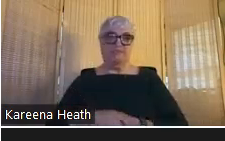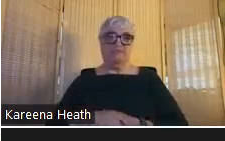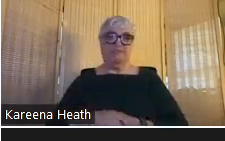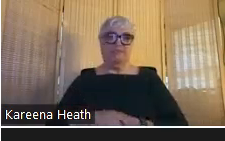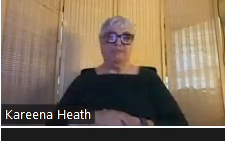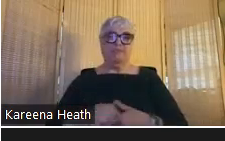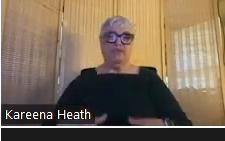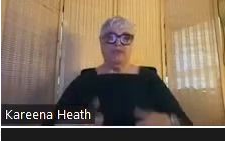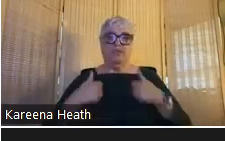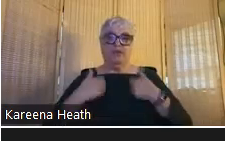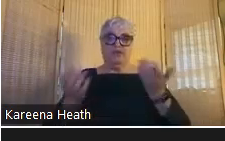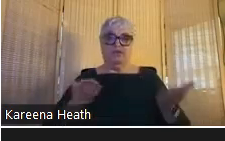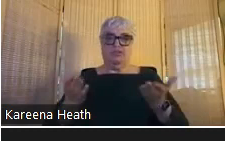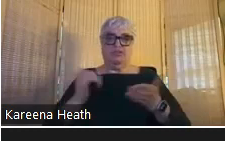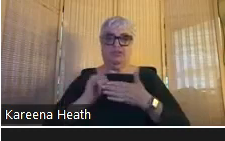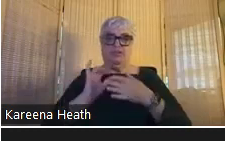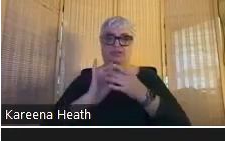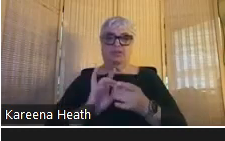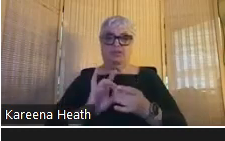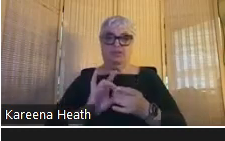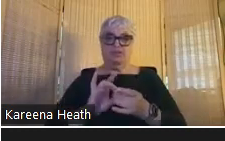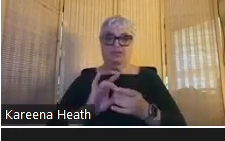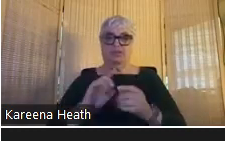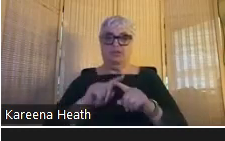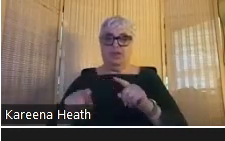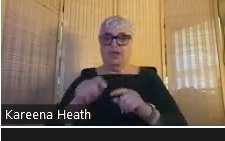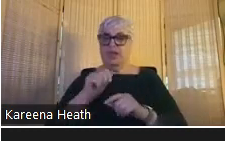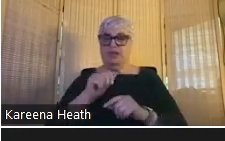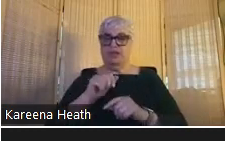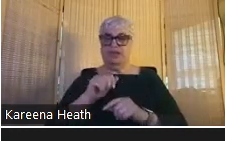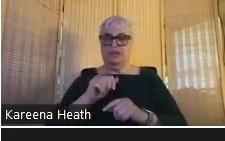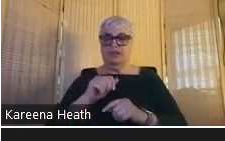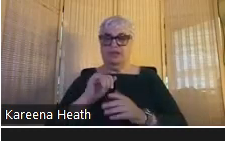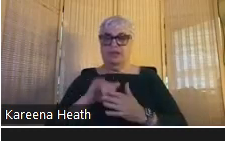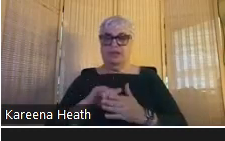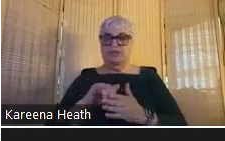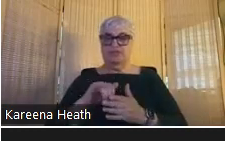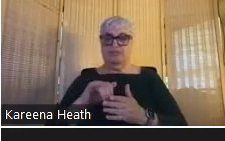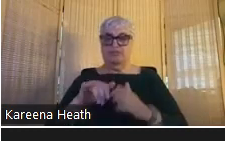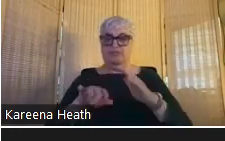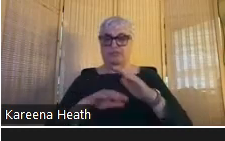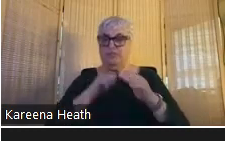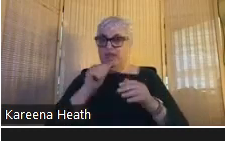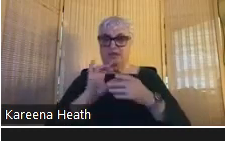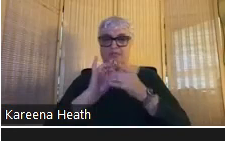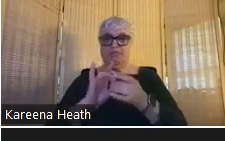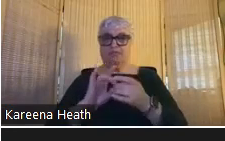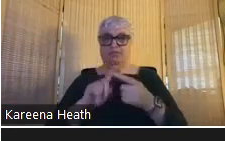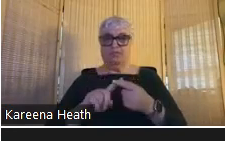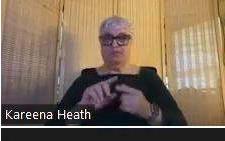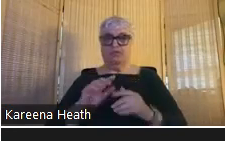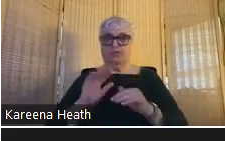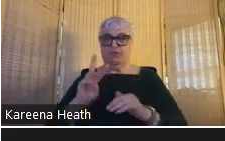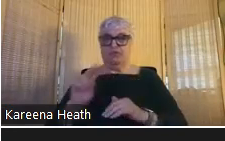Residential services. So this is applicable to residential services, but this is the one part in that base structure that is not applicable to